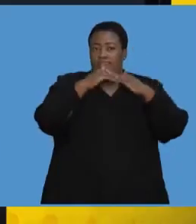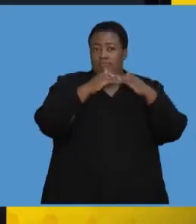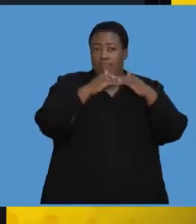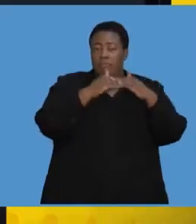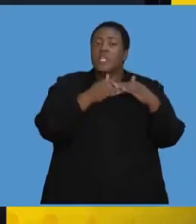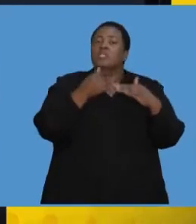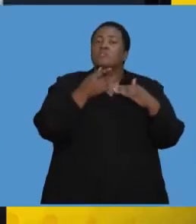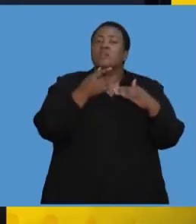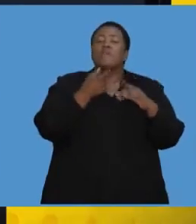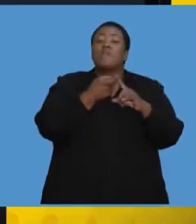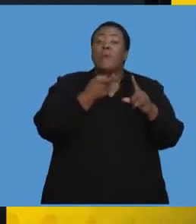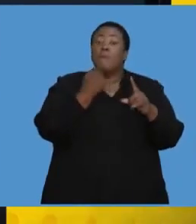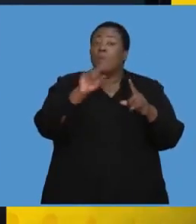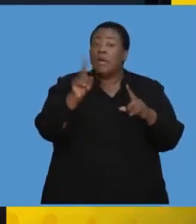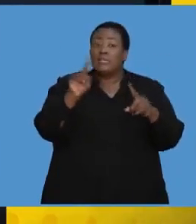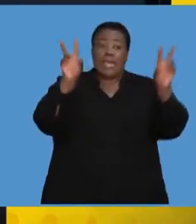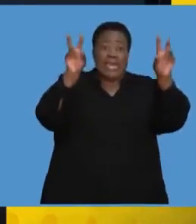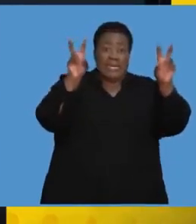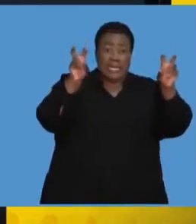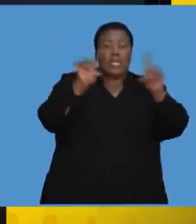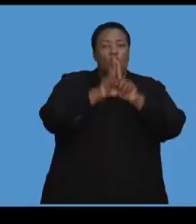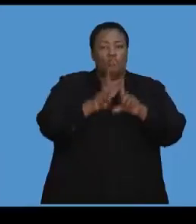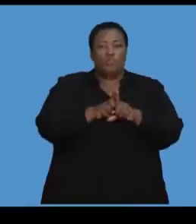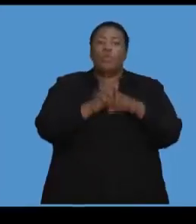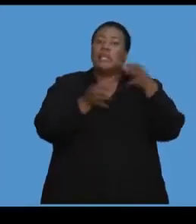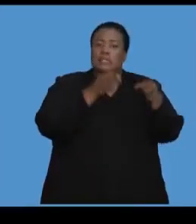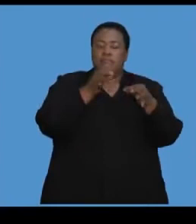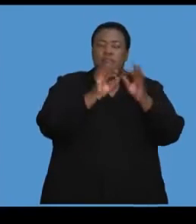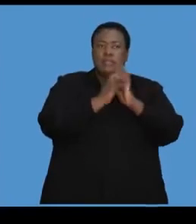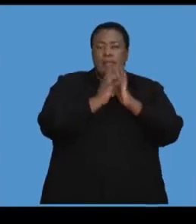also headings. So remember to keep your headings and your